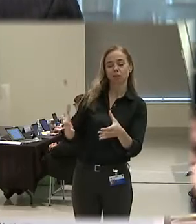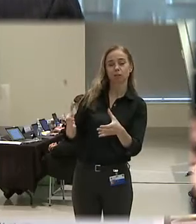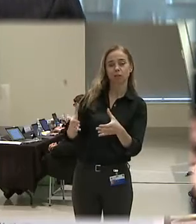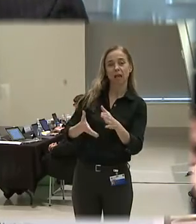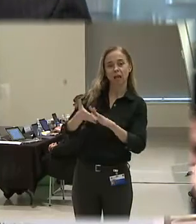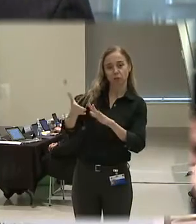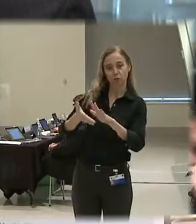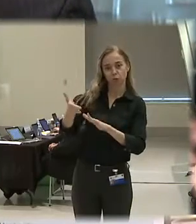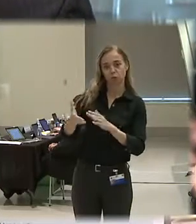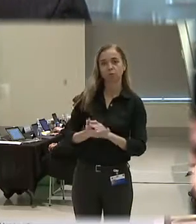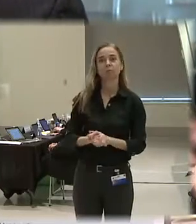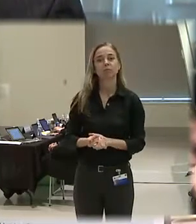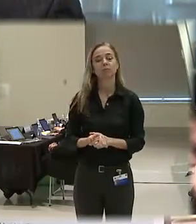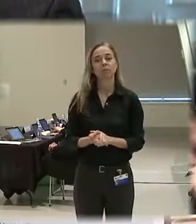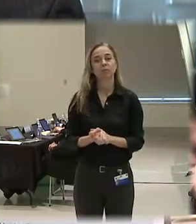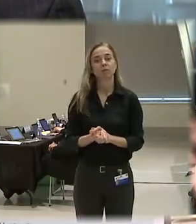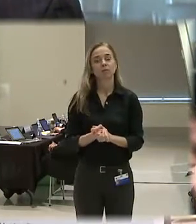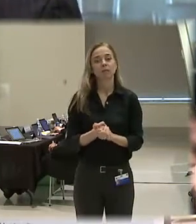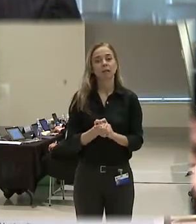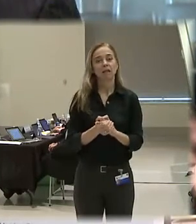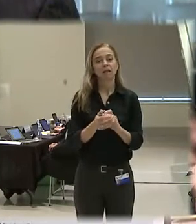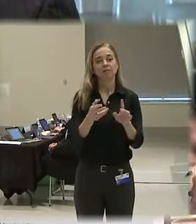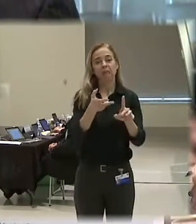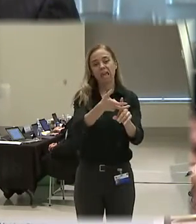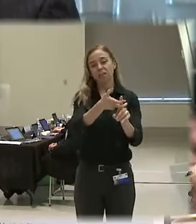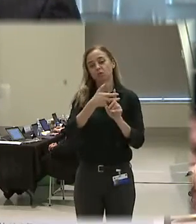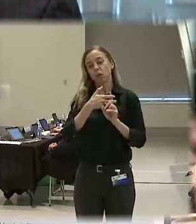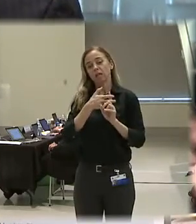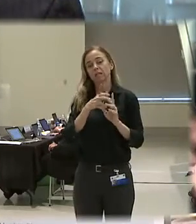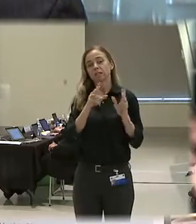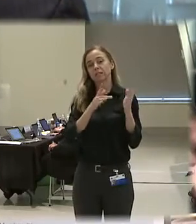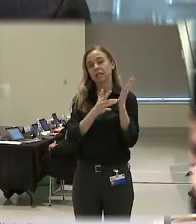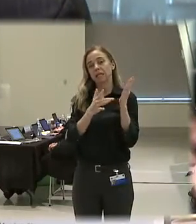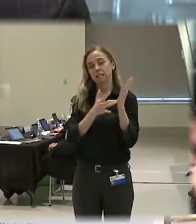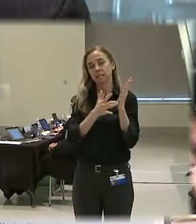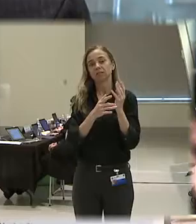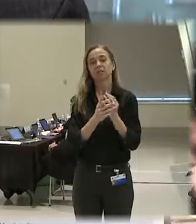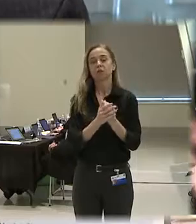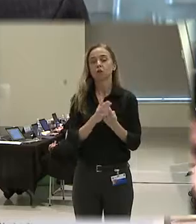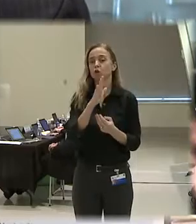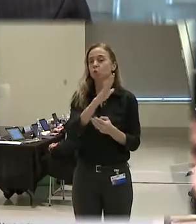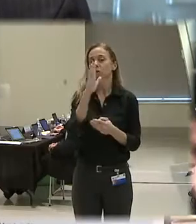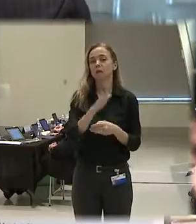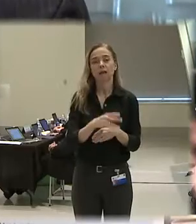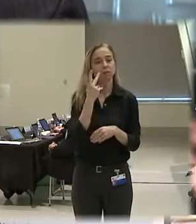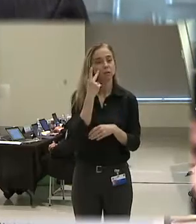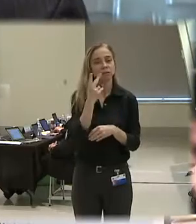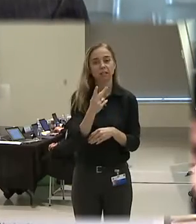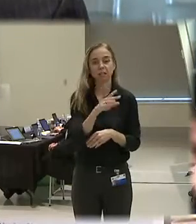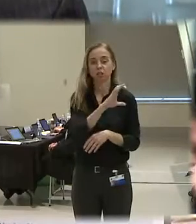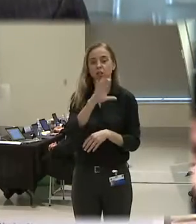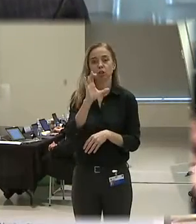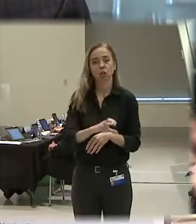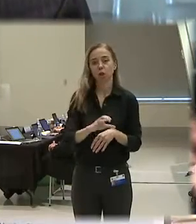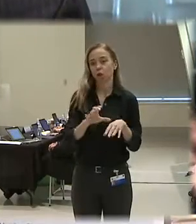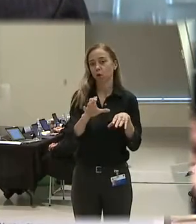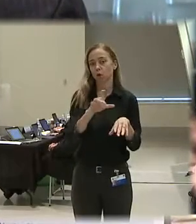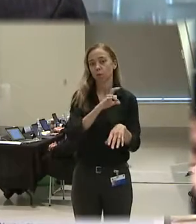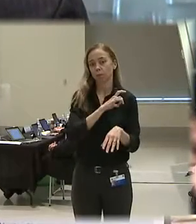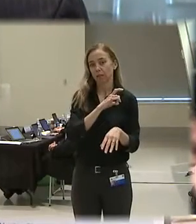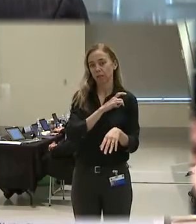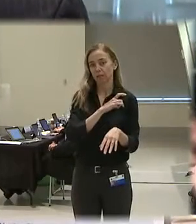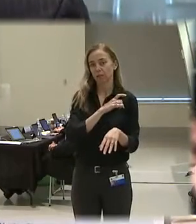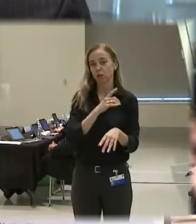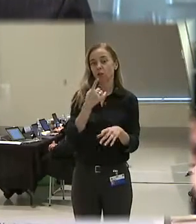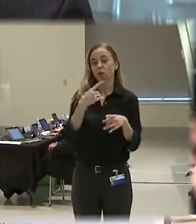execution. Extraction techniques. In other words, you will never see the Chicago Police Department during